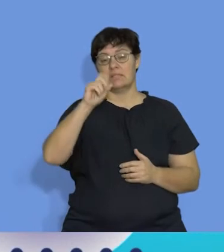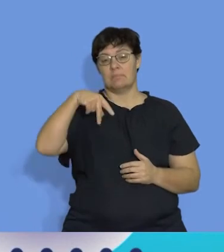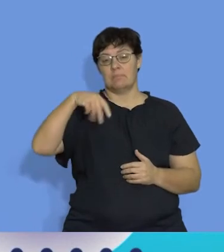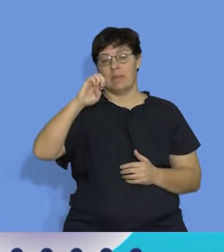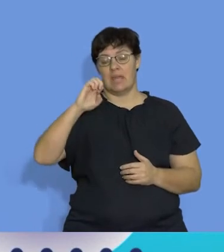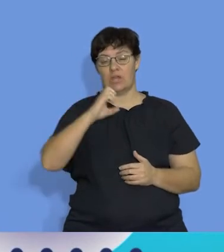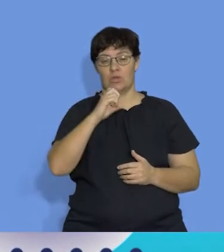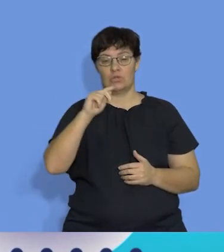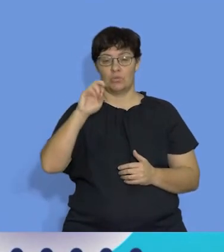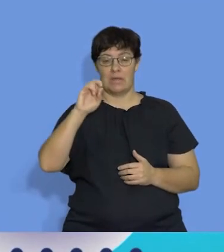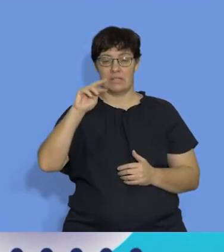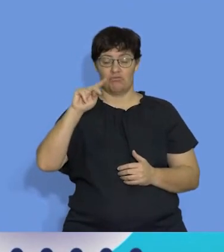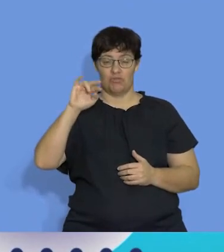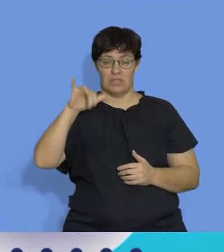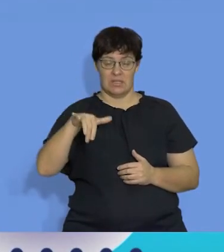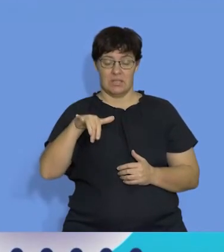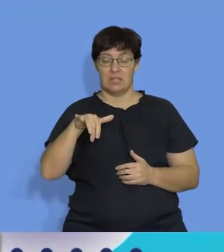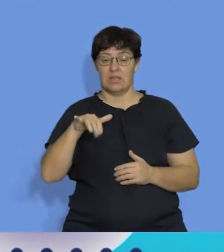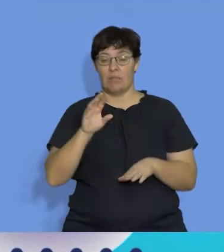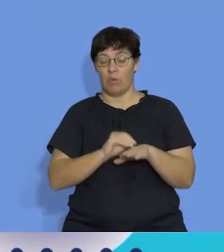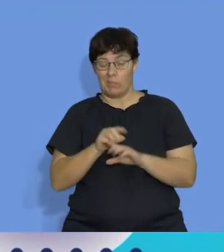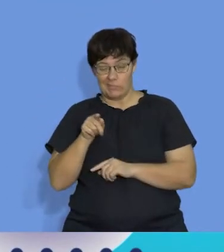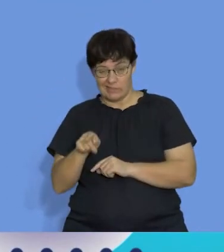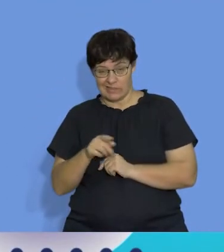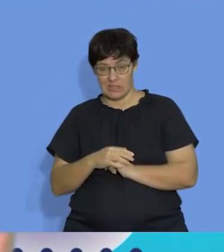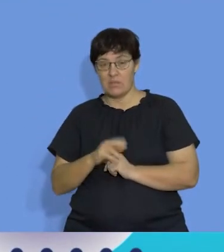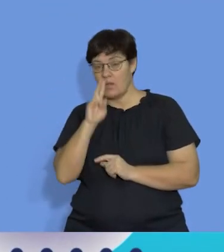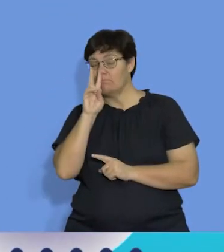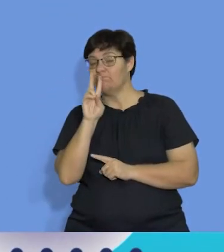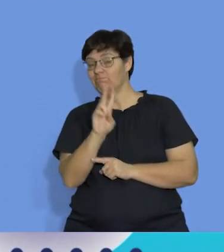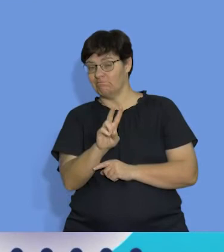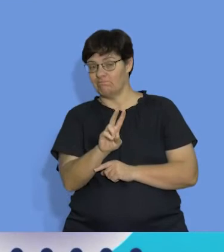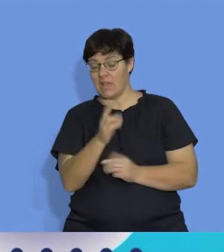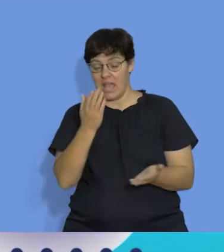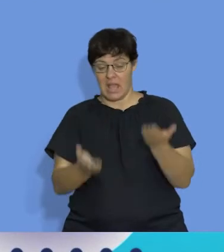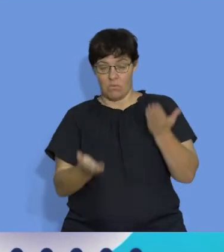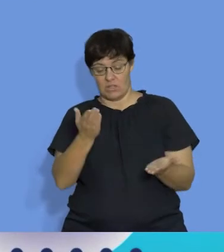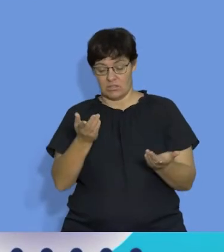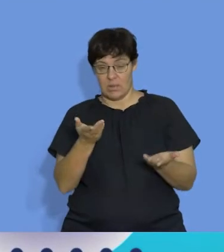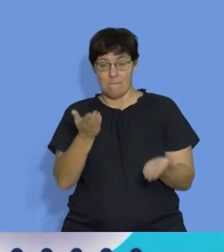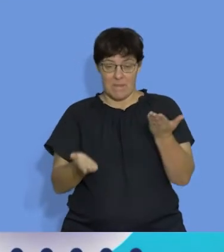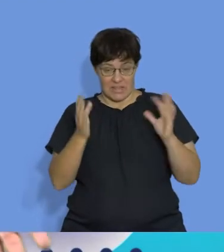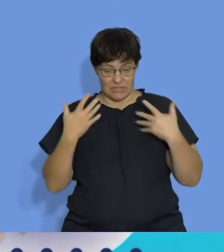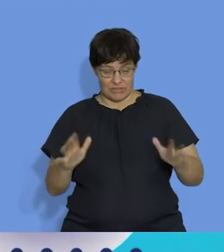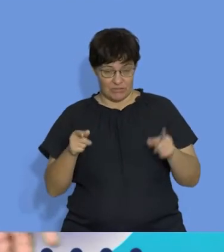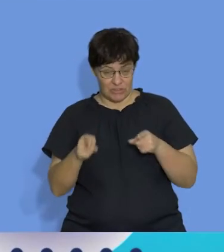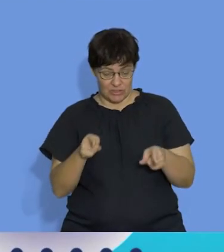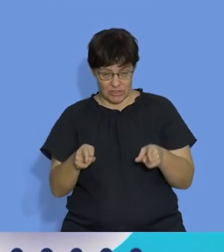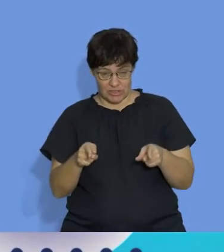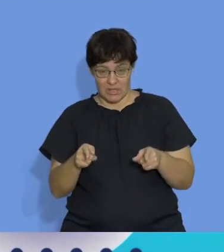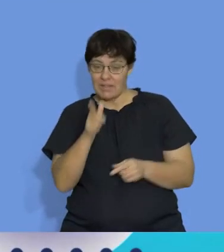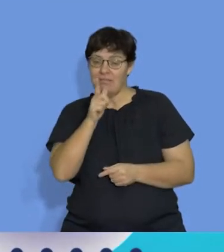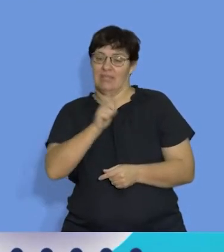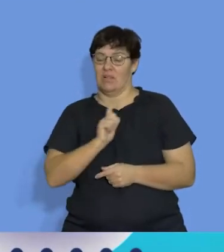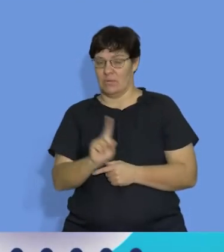are concerned, let's pay attention to the fact that if the equation is balanced, what does that tell us? It tells us